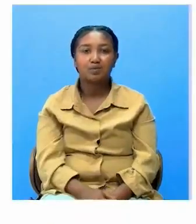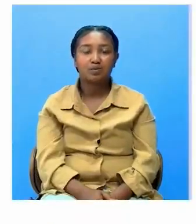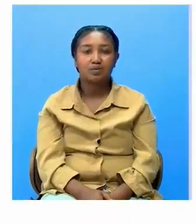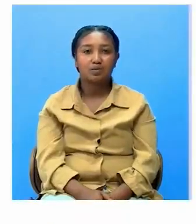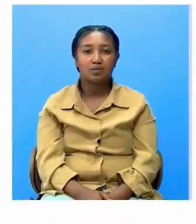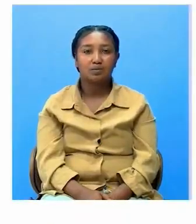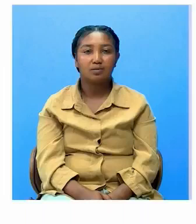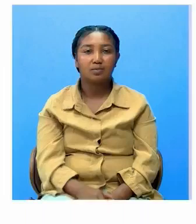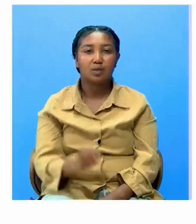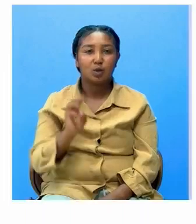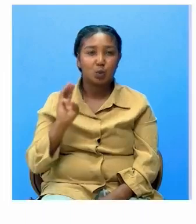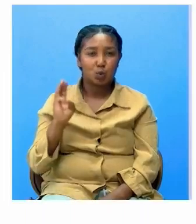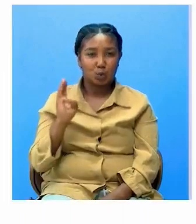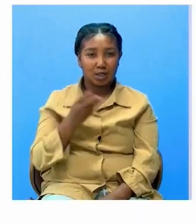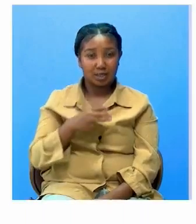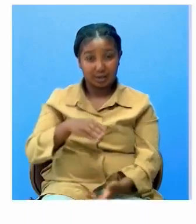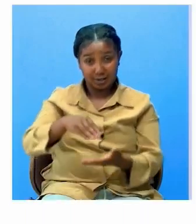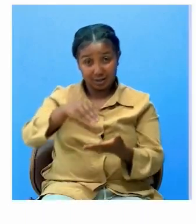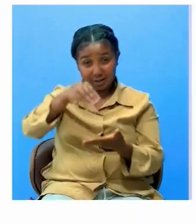We learned.